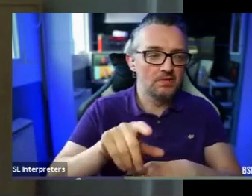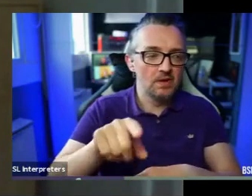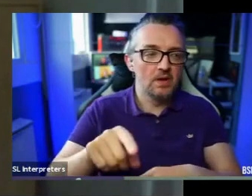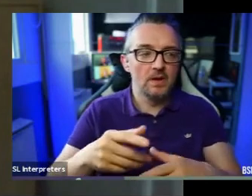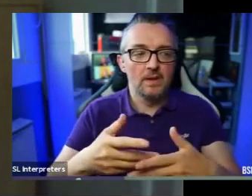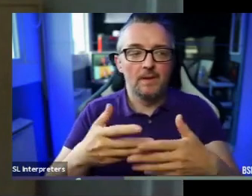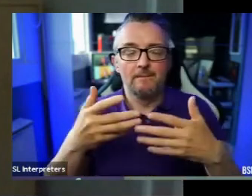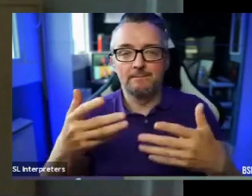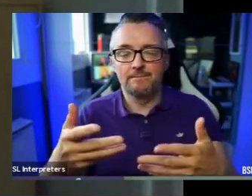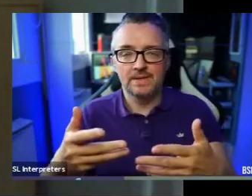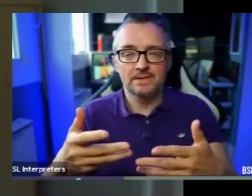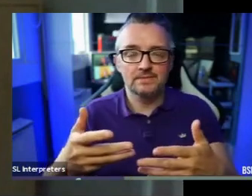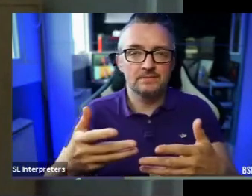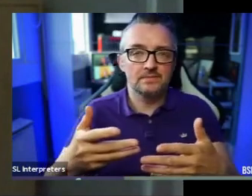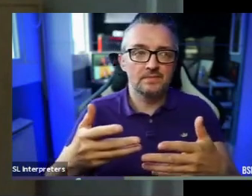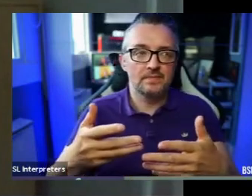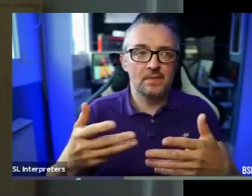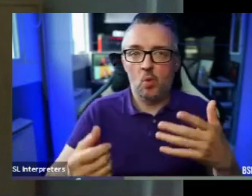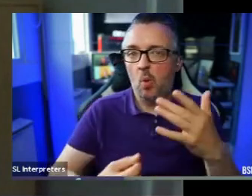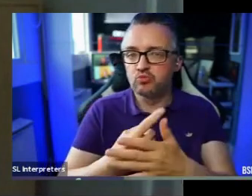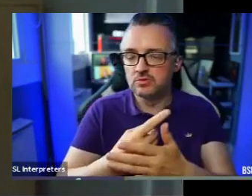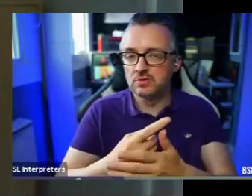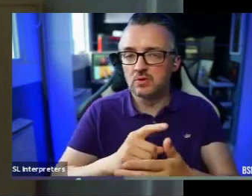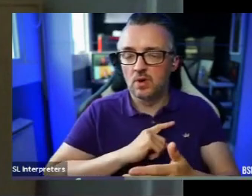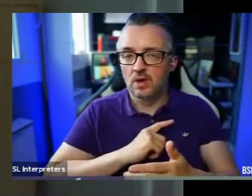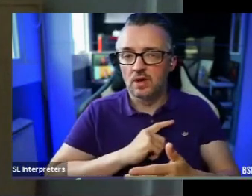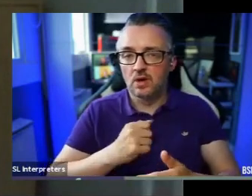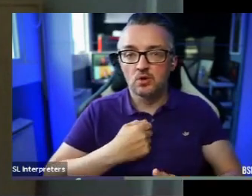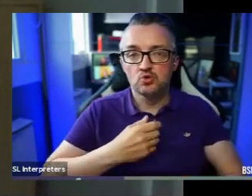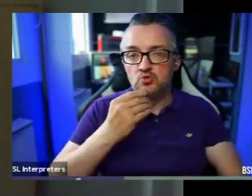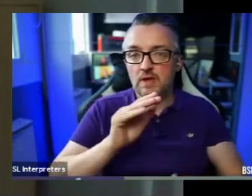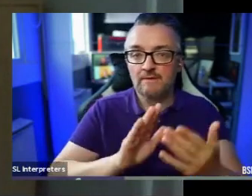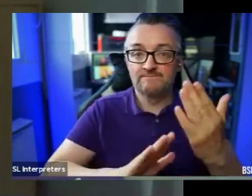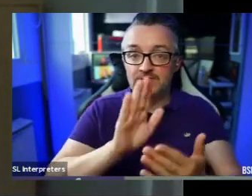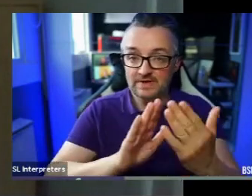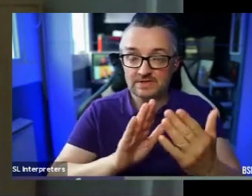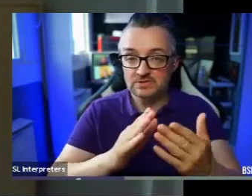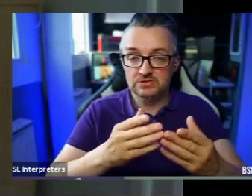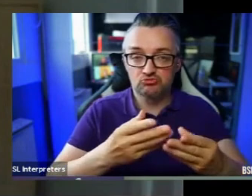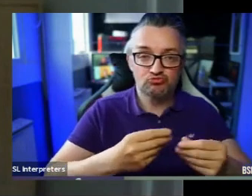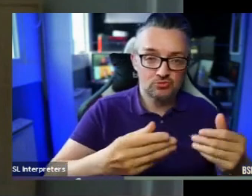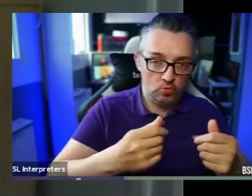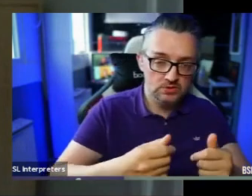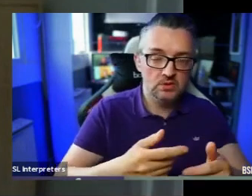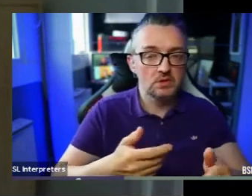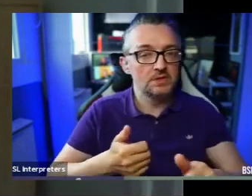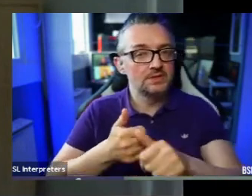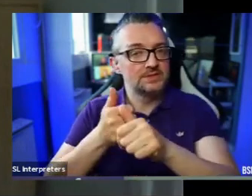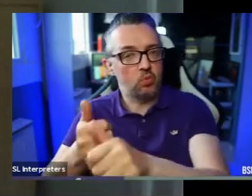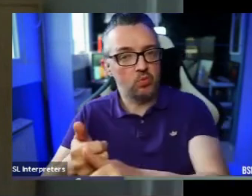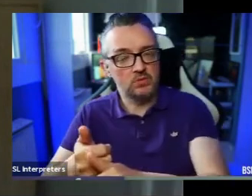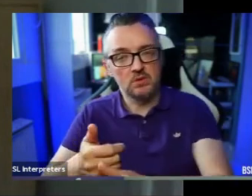the organisation. But that's an opportunity for people who, perhaps are using some of our face-to-face resource activity